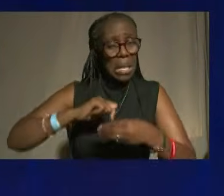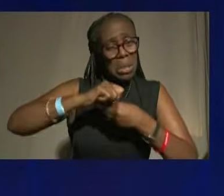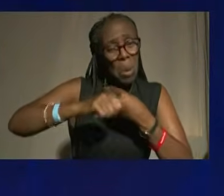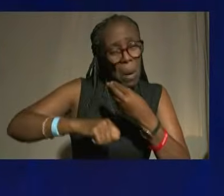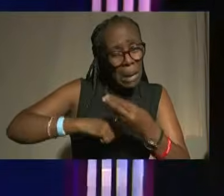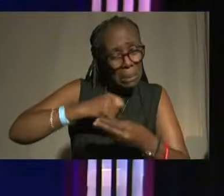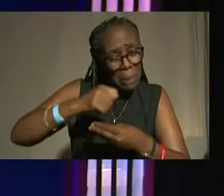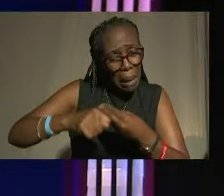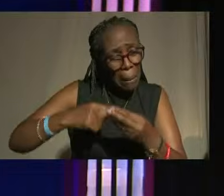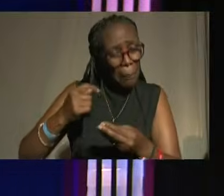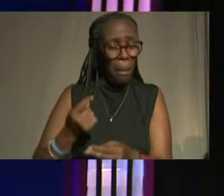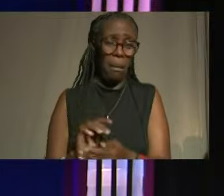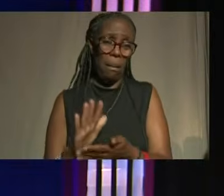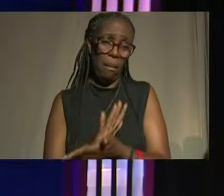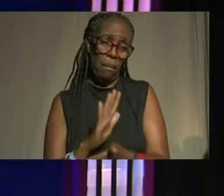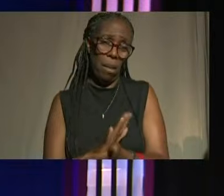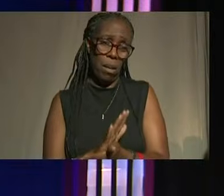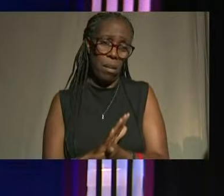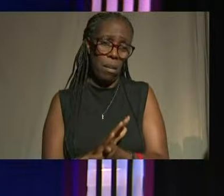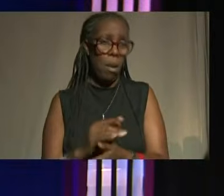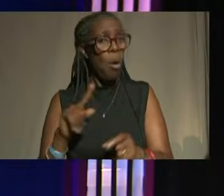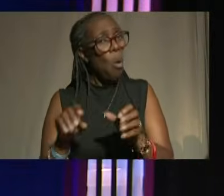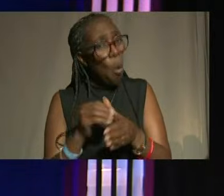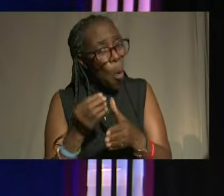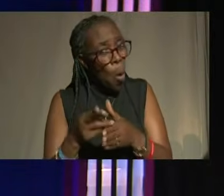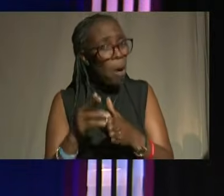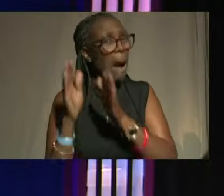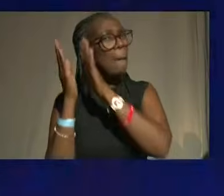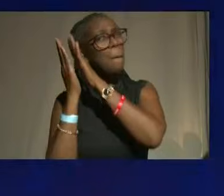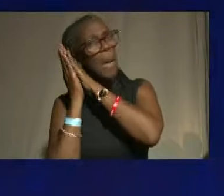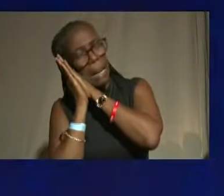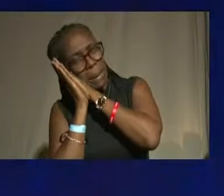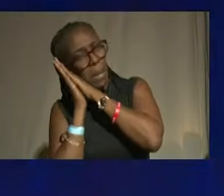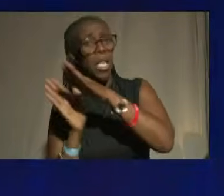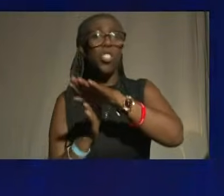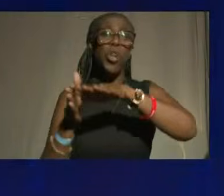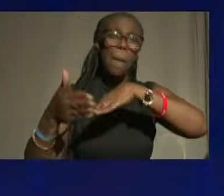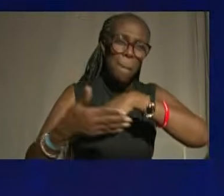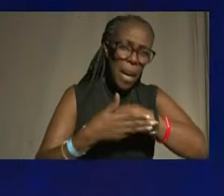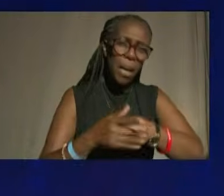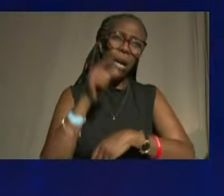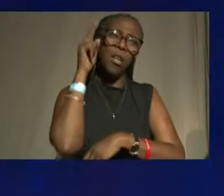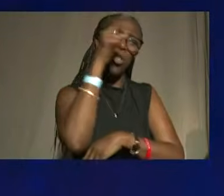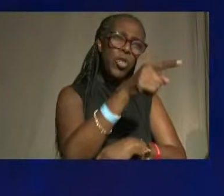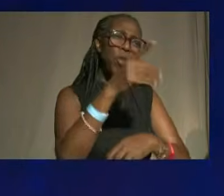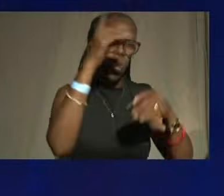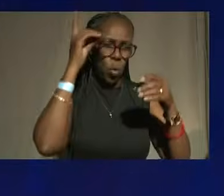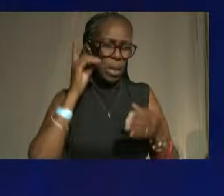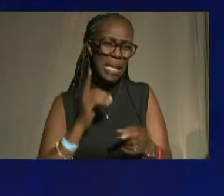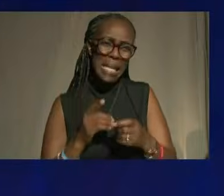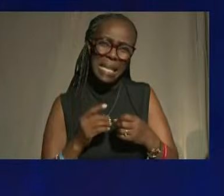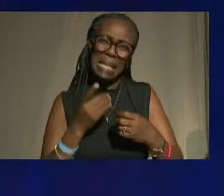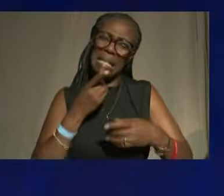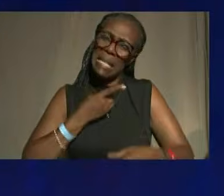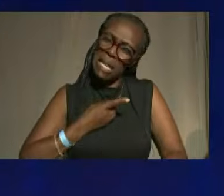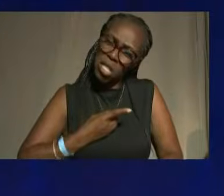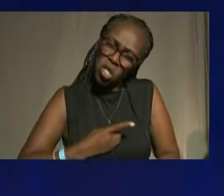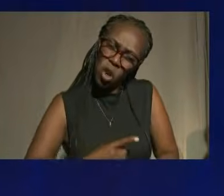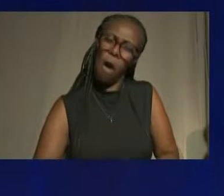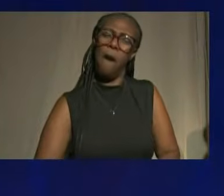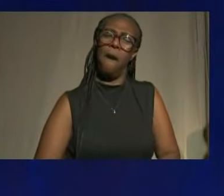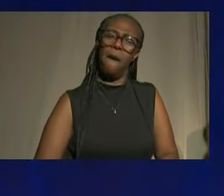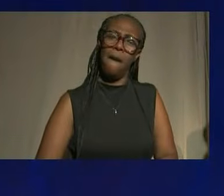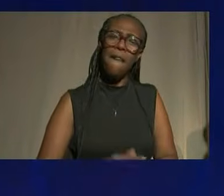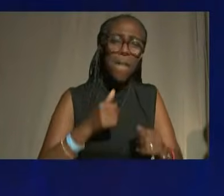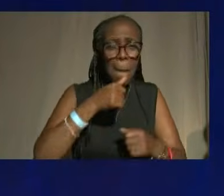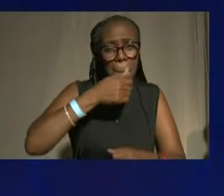bed. Jamaica, you deserve better. Time come for a better life. The next People's